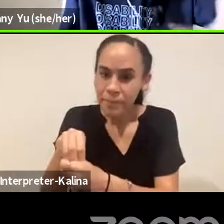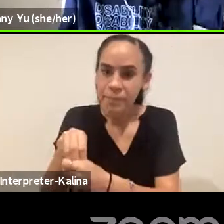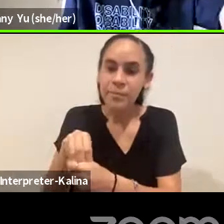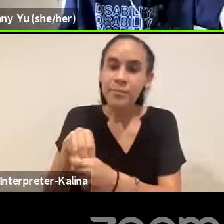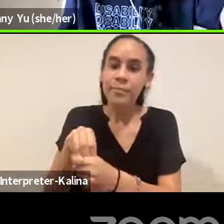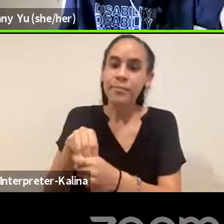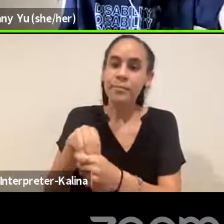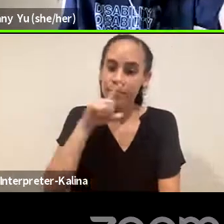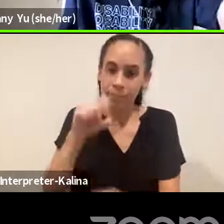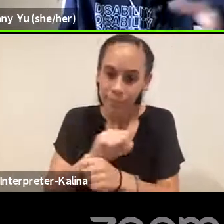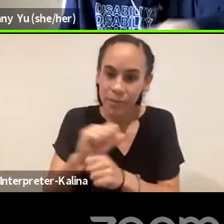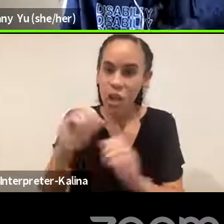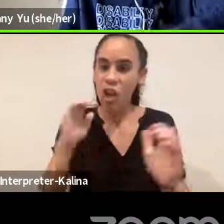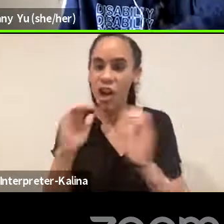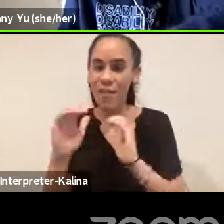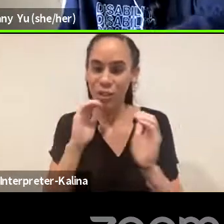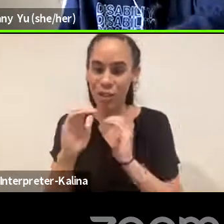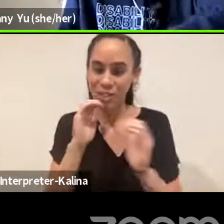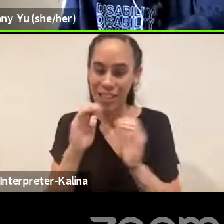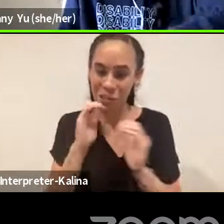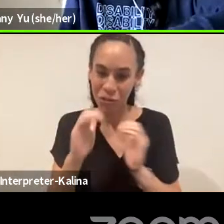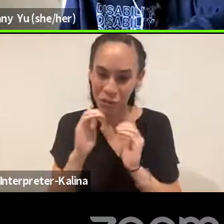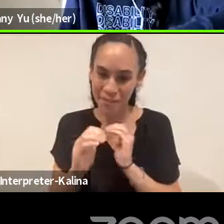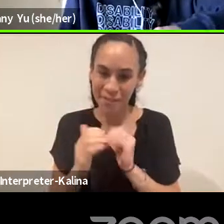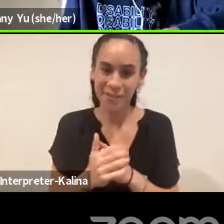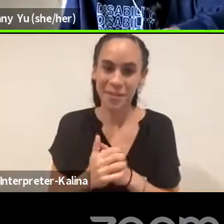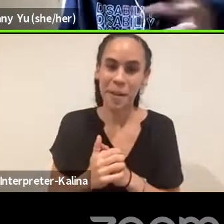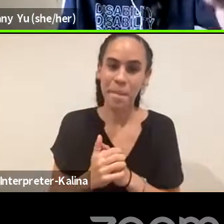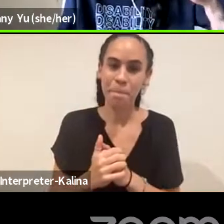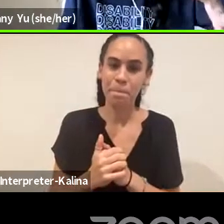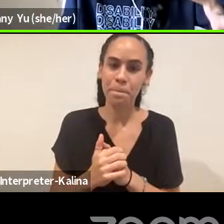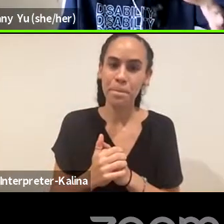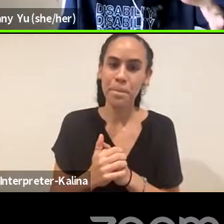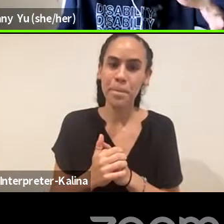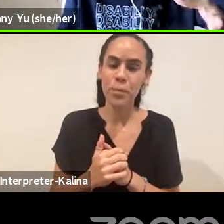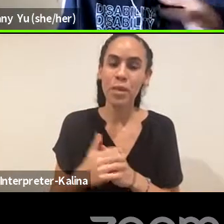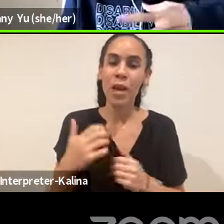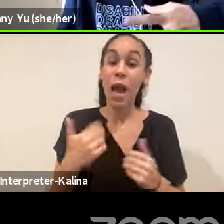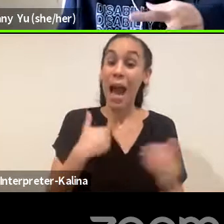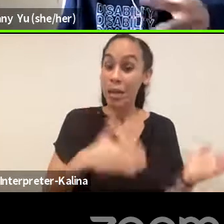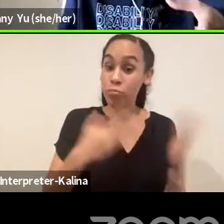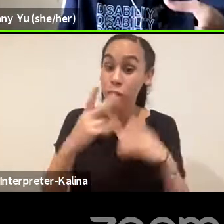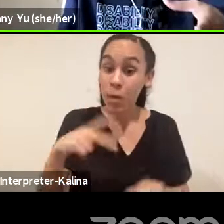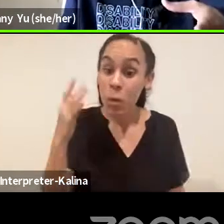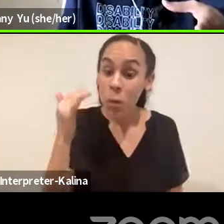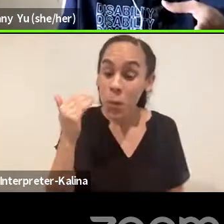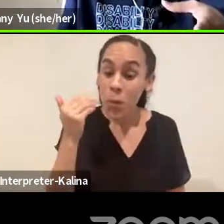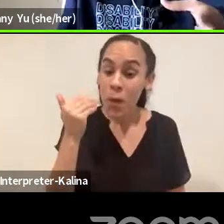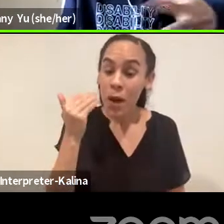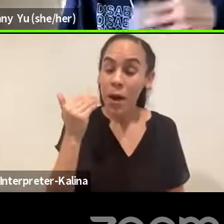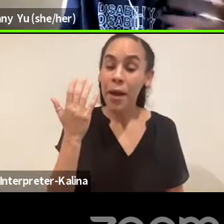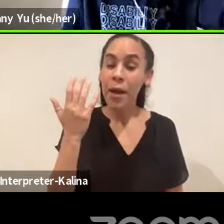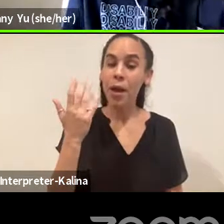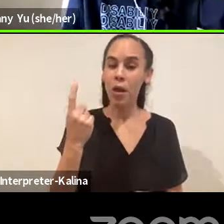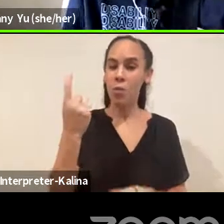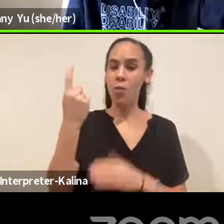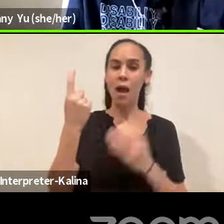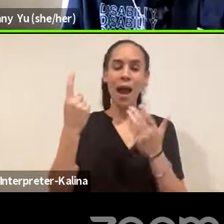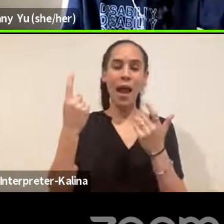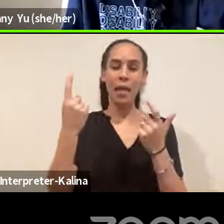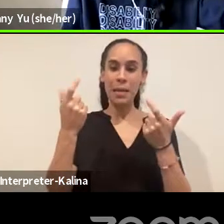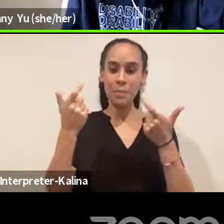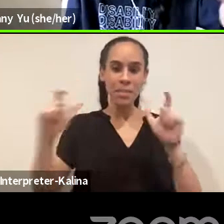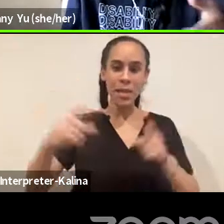the actual conversation that was happening. And I wanted to bring that up because one of the bigger